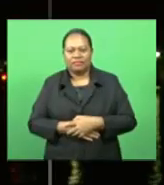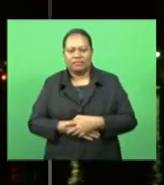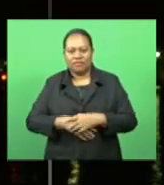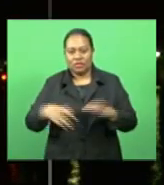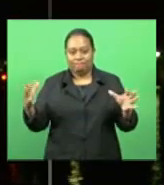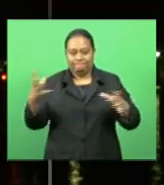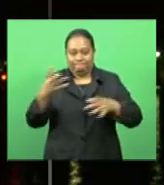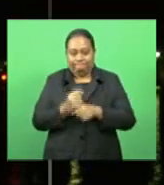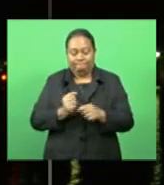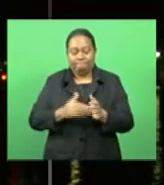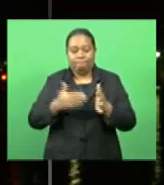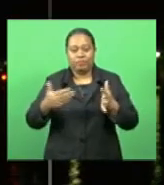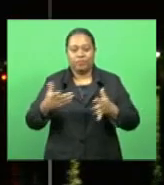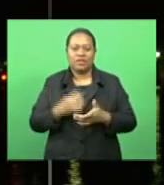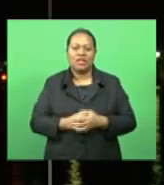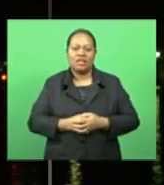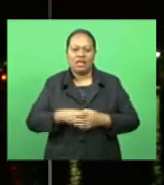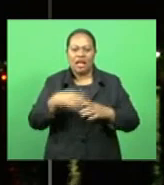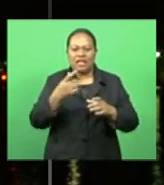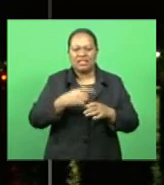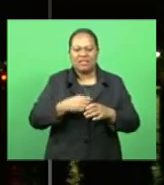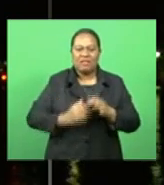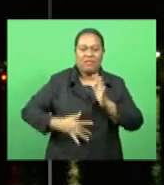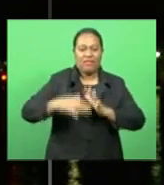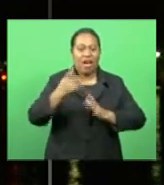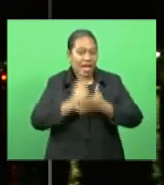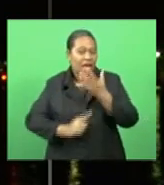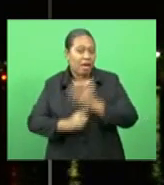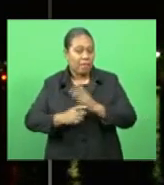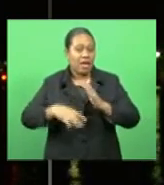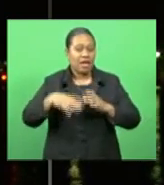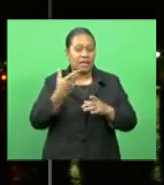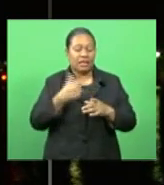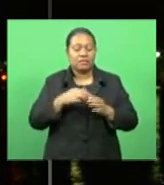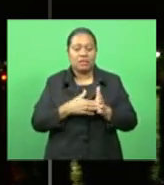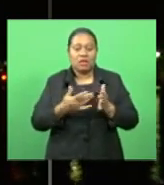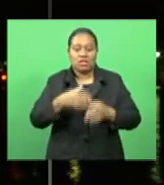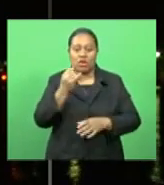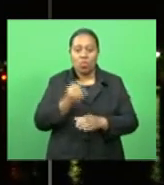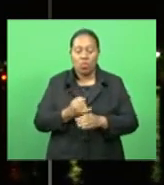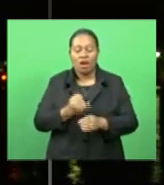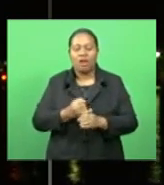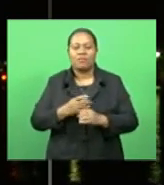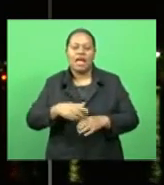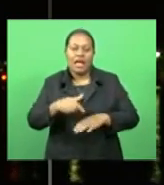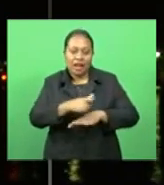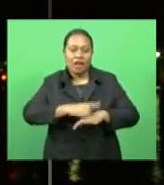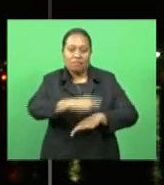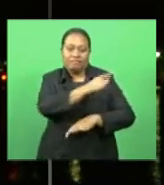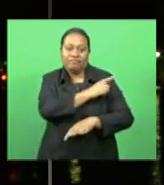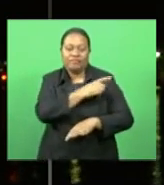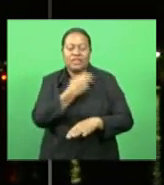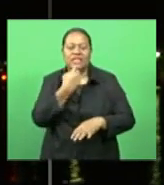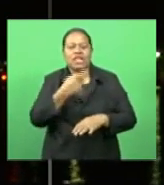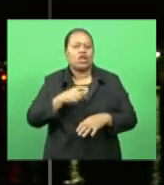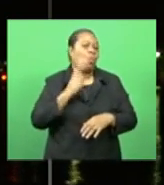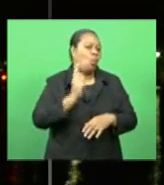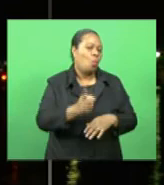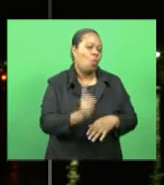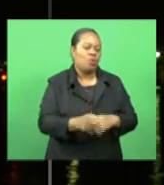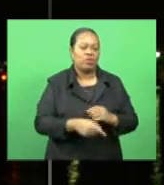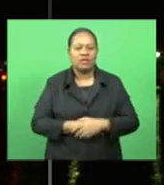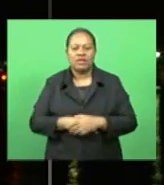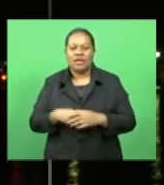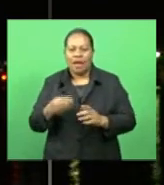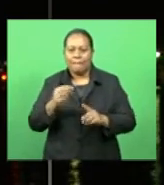Recapping the main stories for tonight, fatal Lambasa accident deemed arson, tenants and landlords warned. And PM